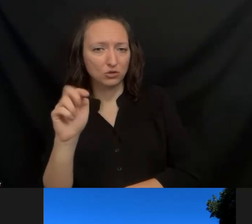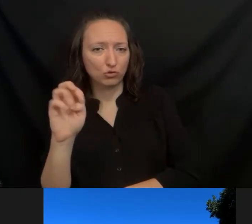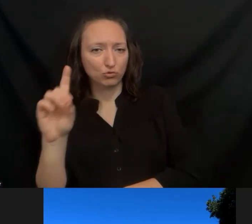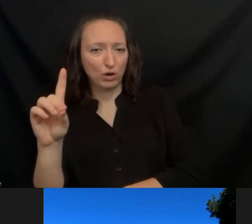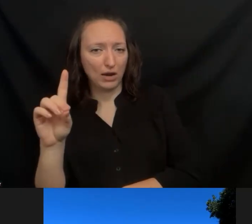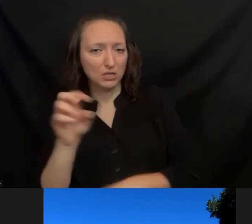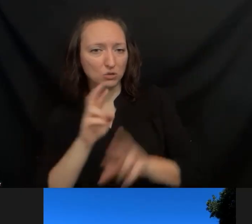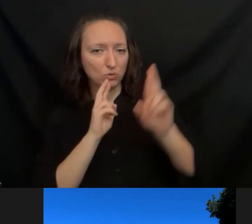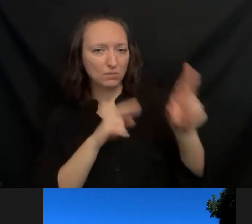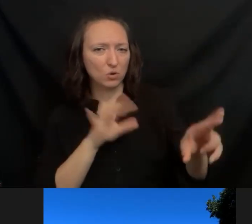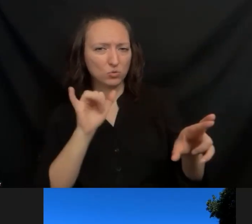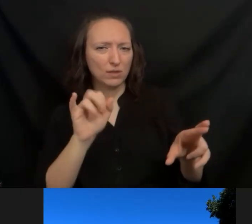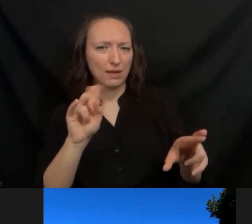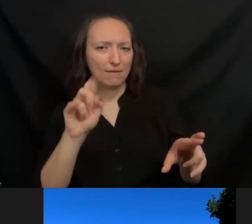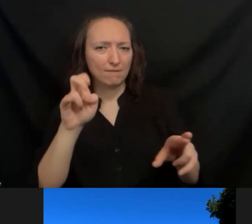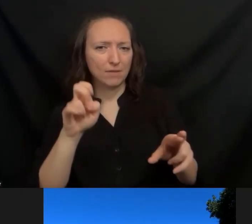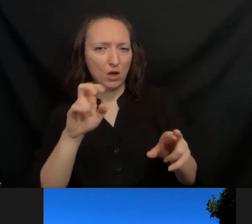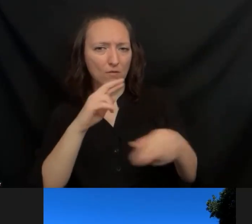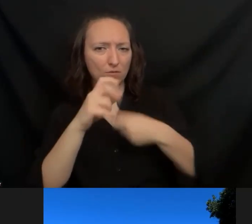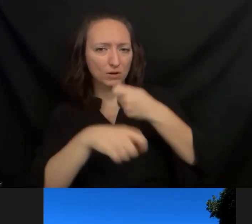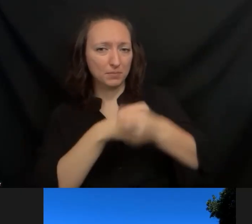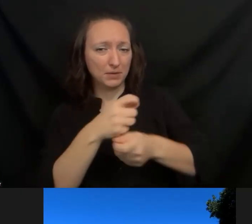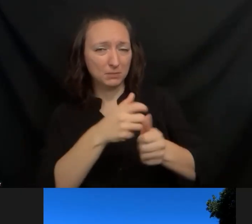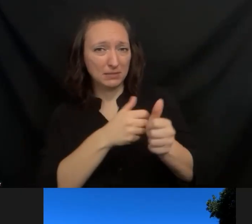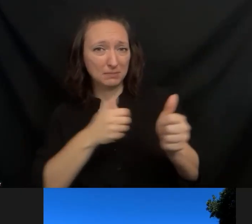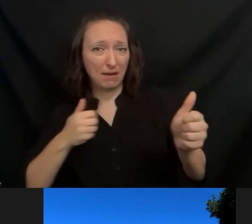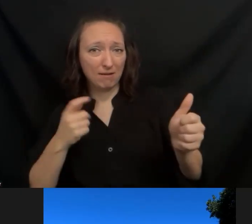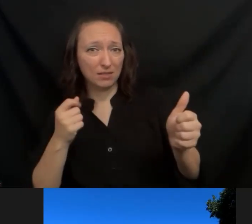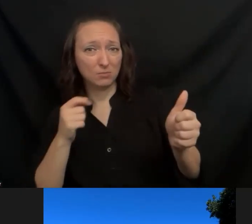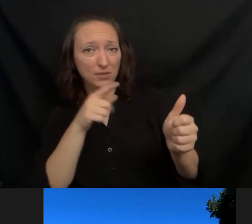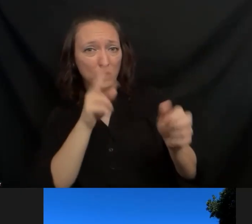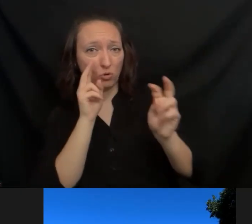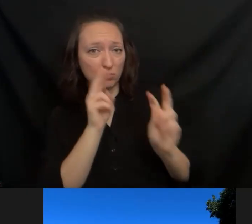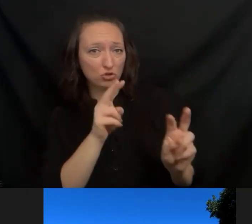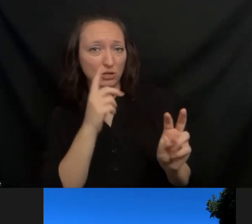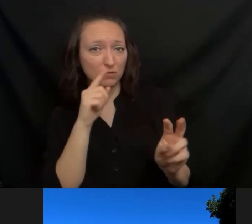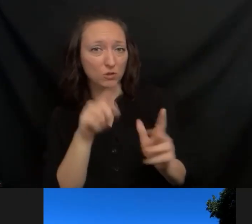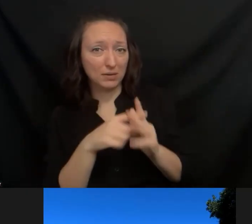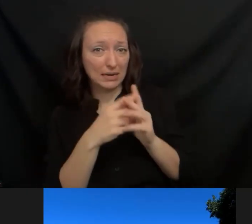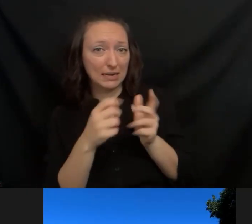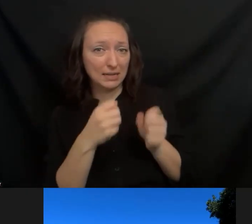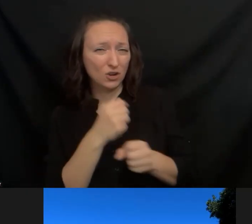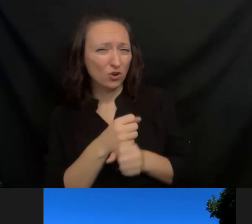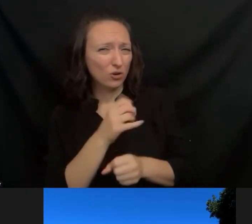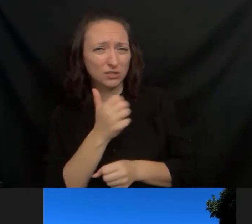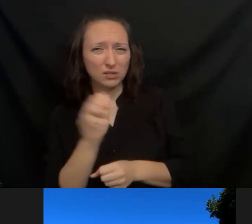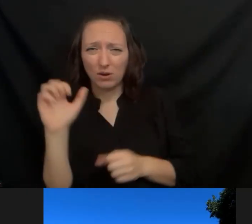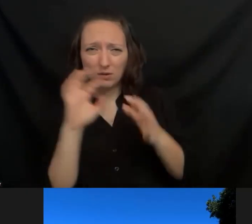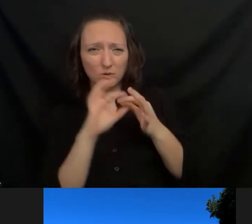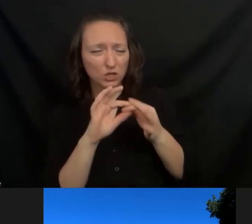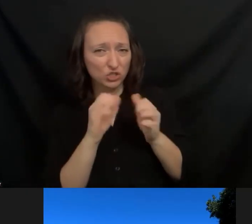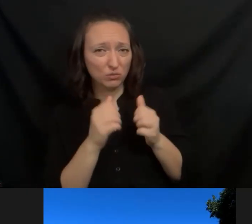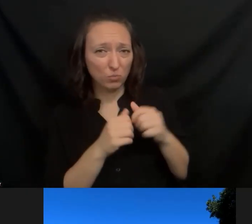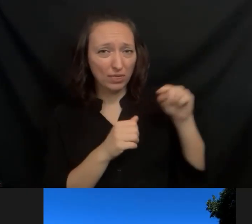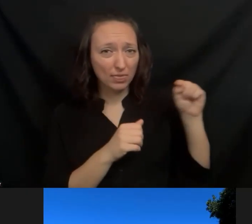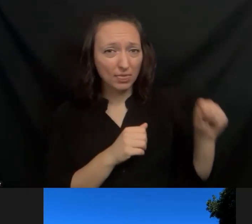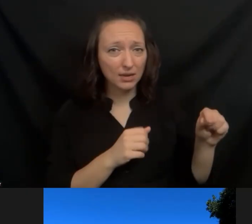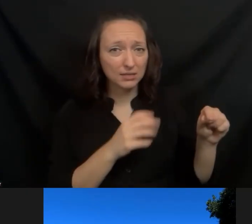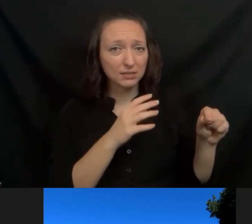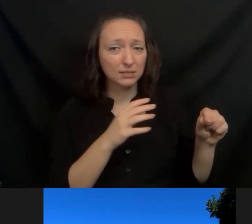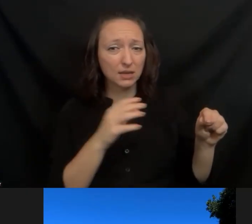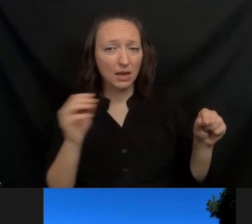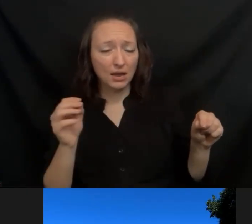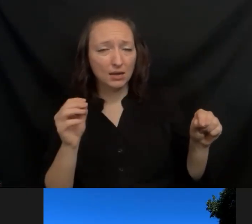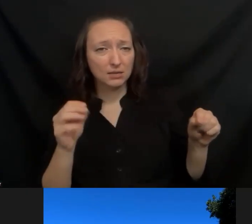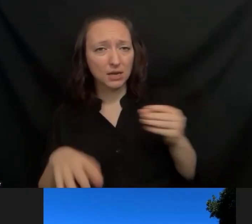is a little bit behind what you had projected at the beginning of the year. Is there any relationship between this and the this